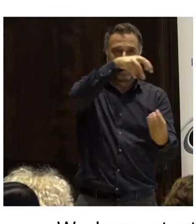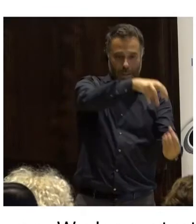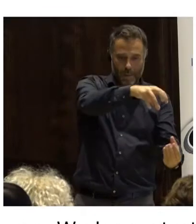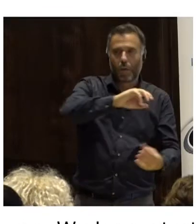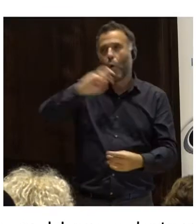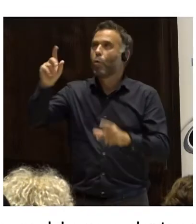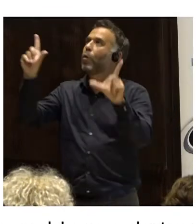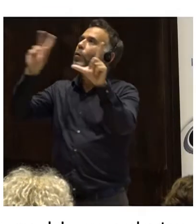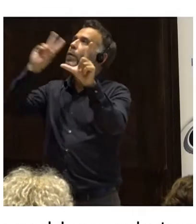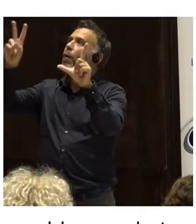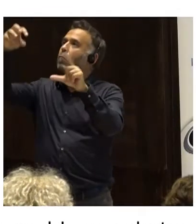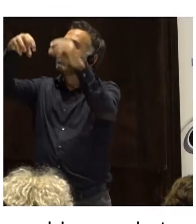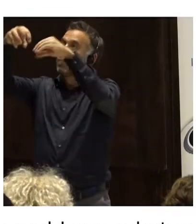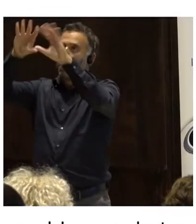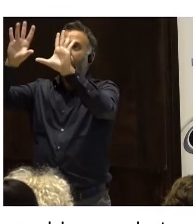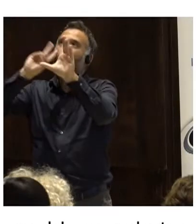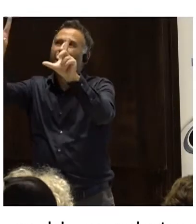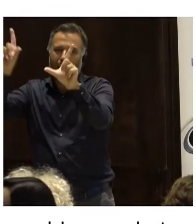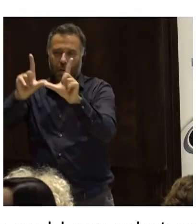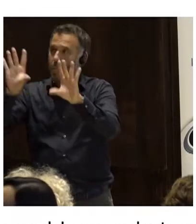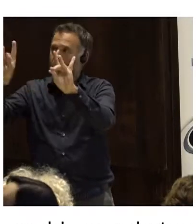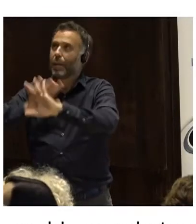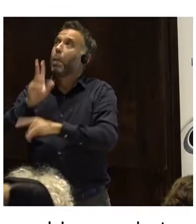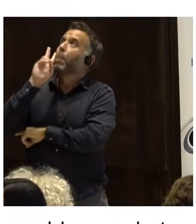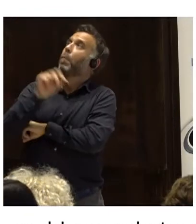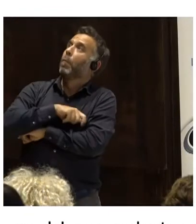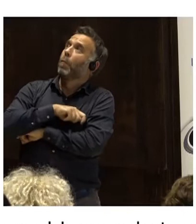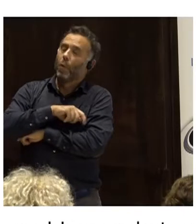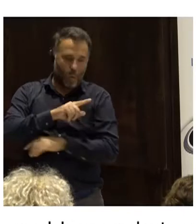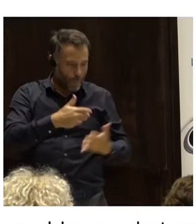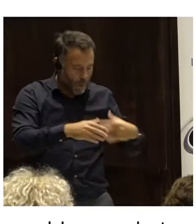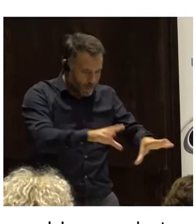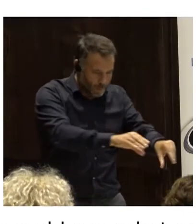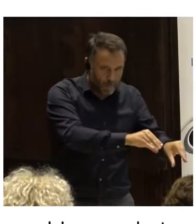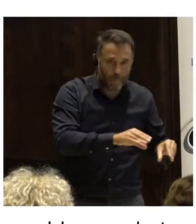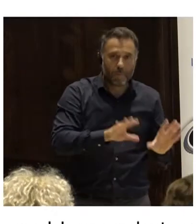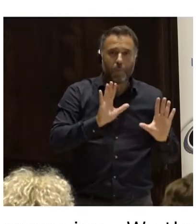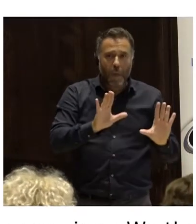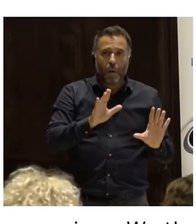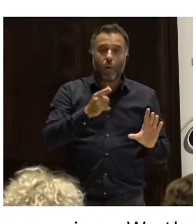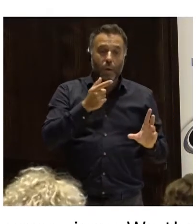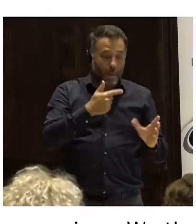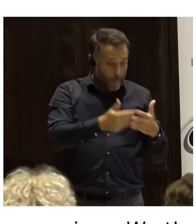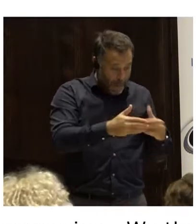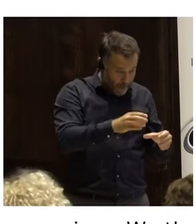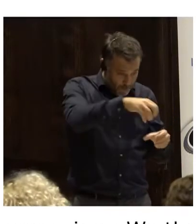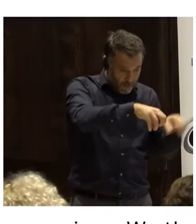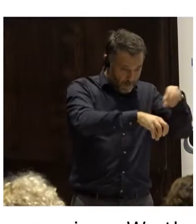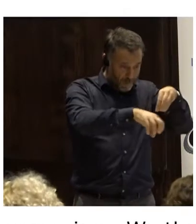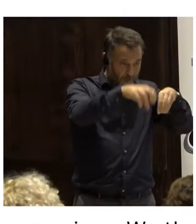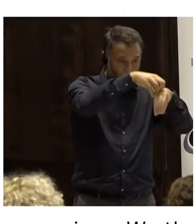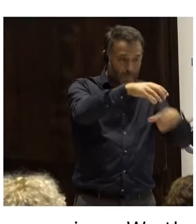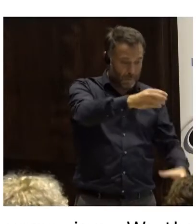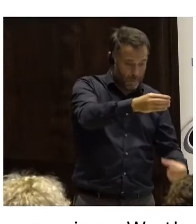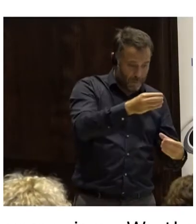for sure, the kids who are using a physical robot are going to do better, but the kids who used the virtual one